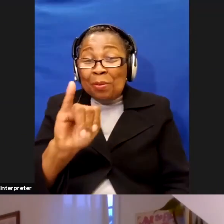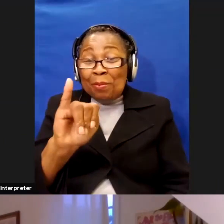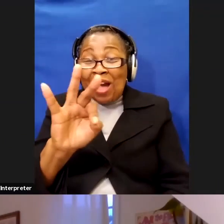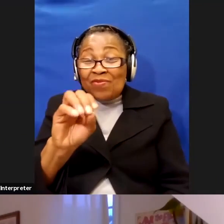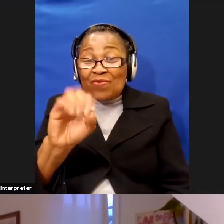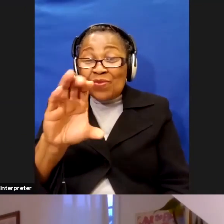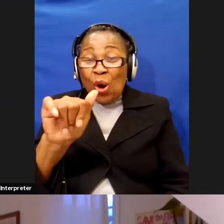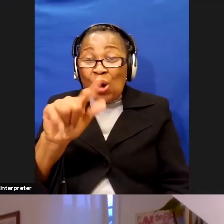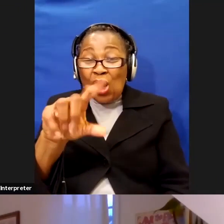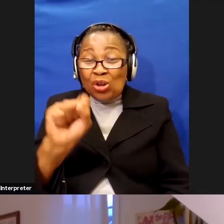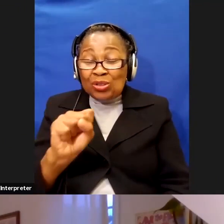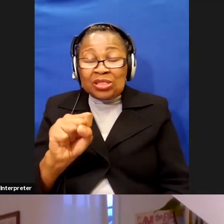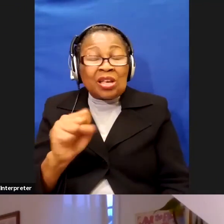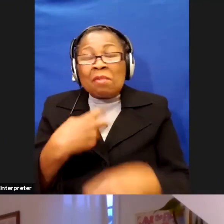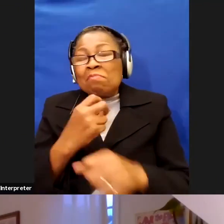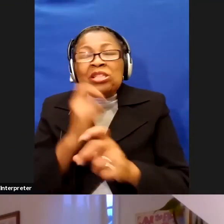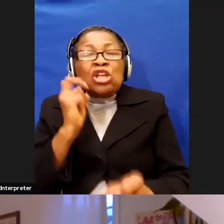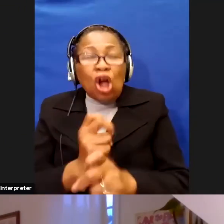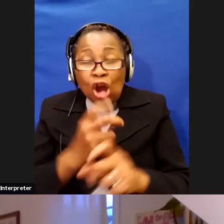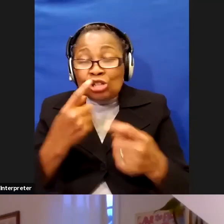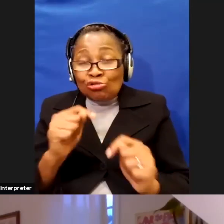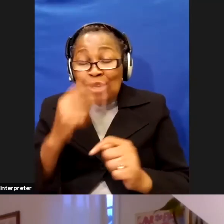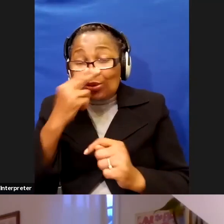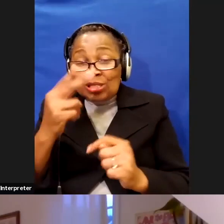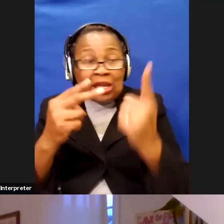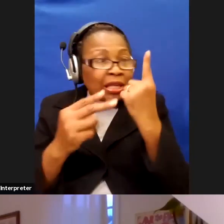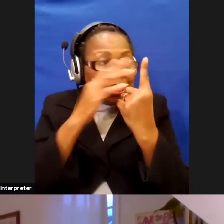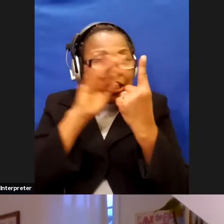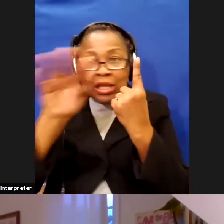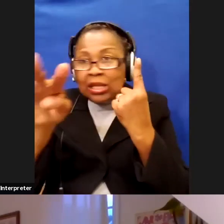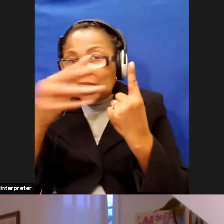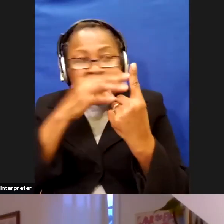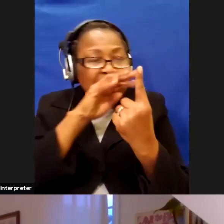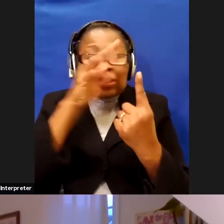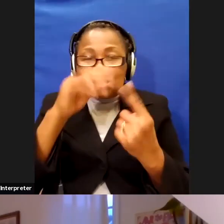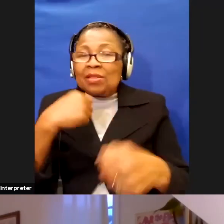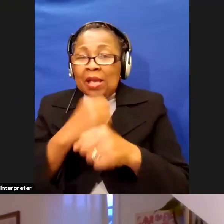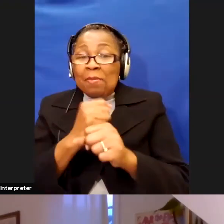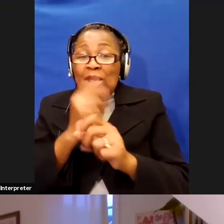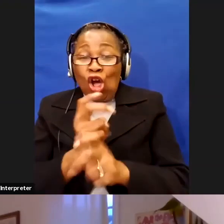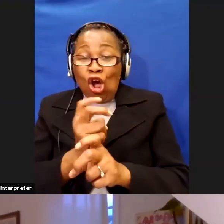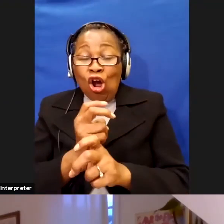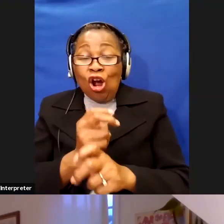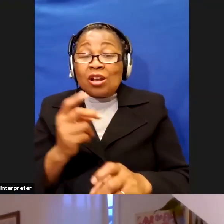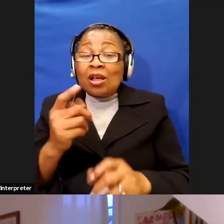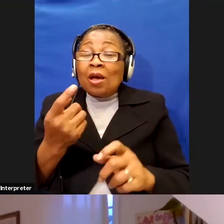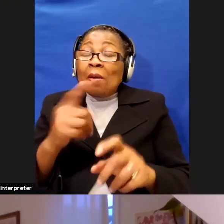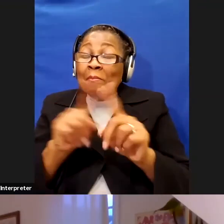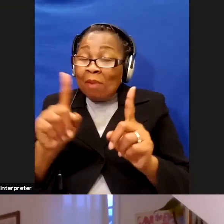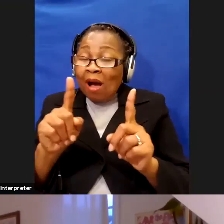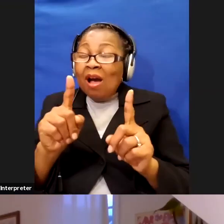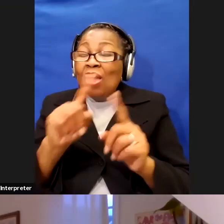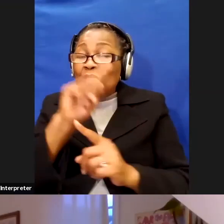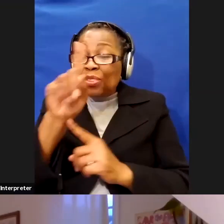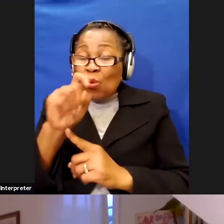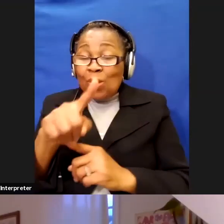see things near and far. So that can make it hard too. But I do have to admit, the question about sign language